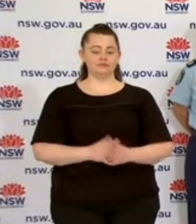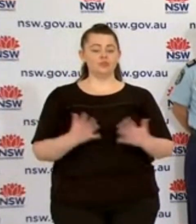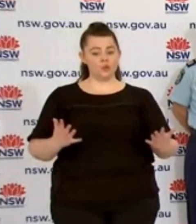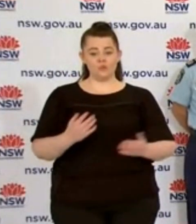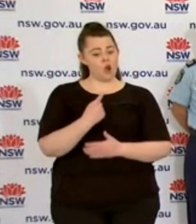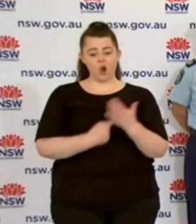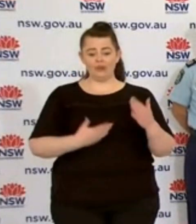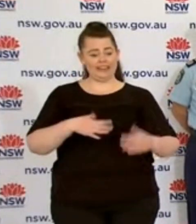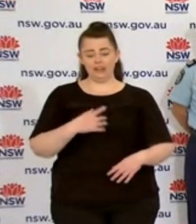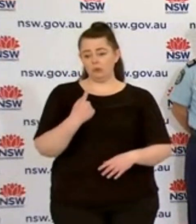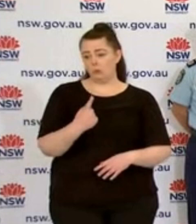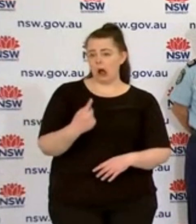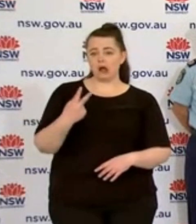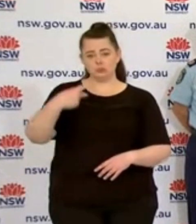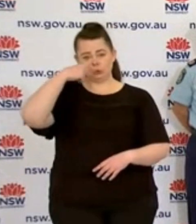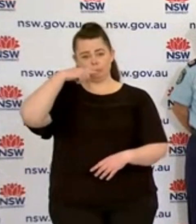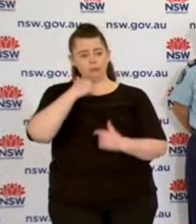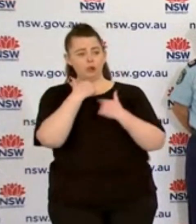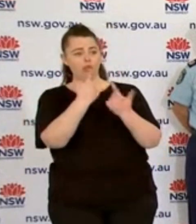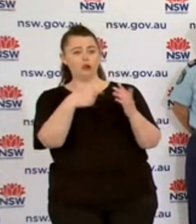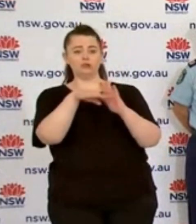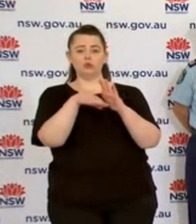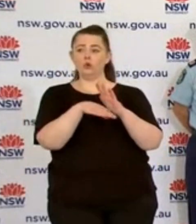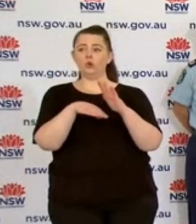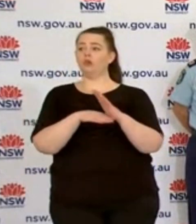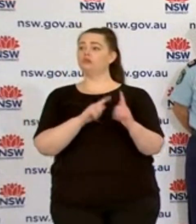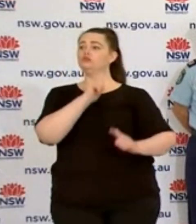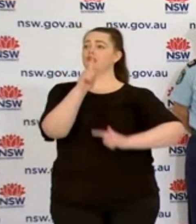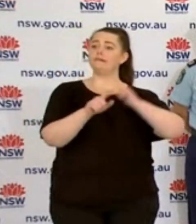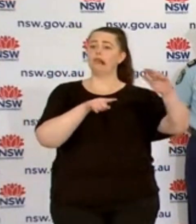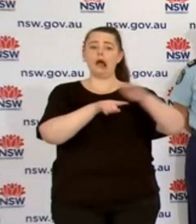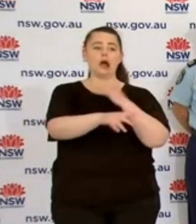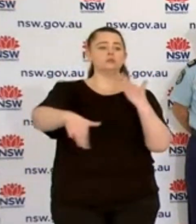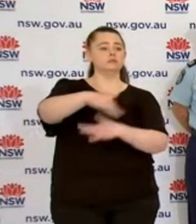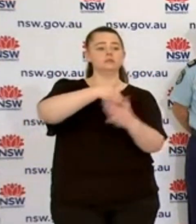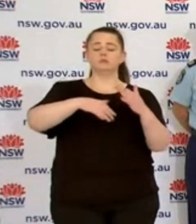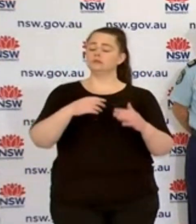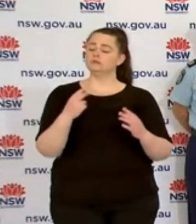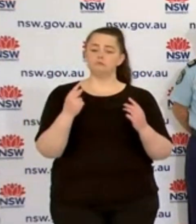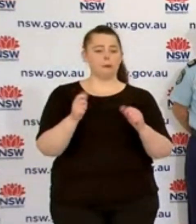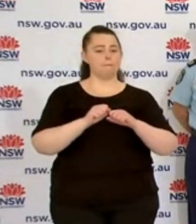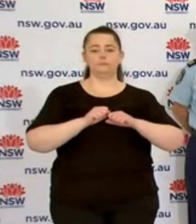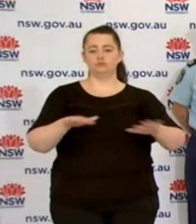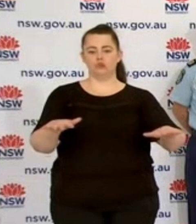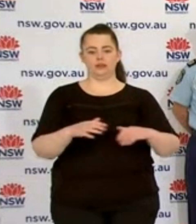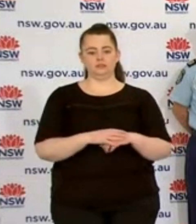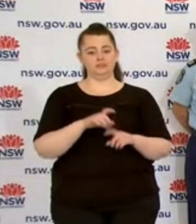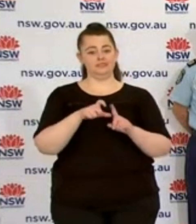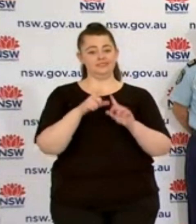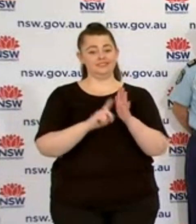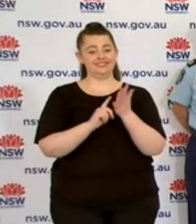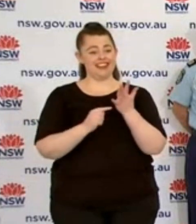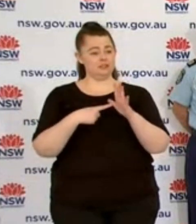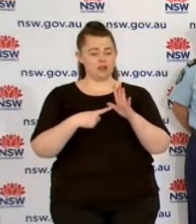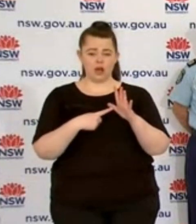of people doing the wrong thing for things to take off. Delta does not leave any room for error. And I say